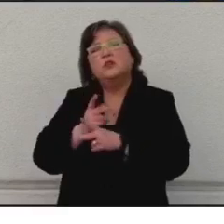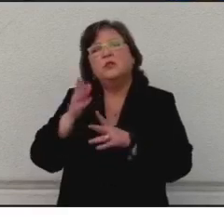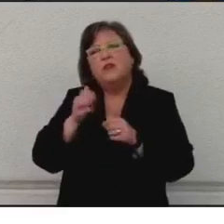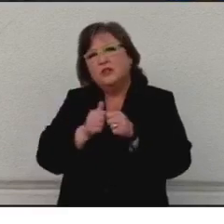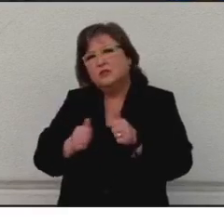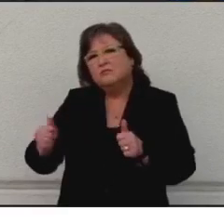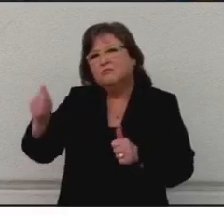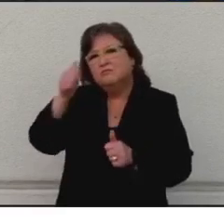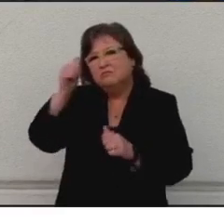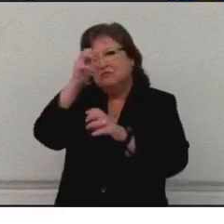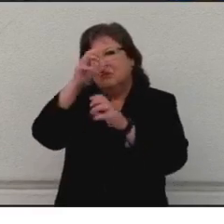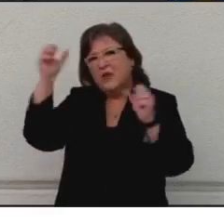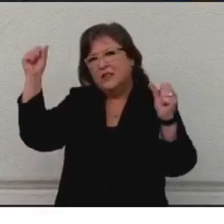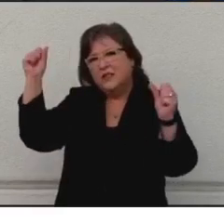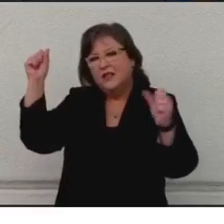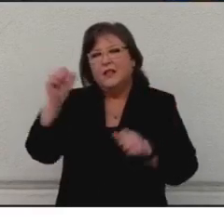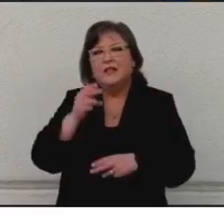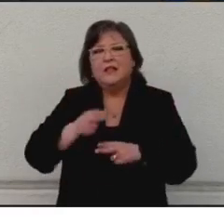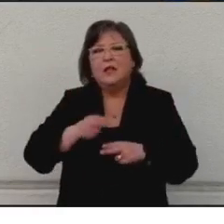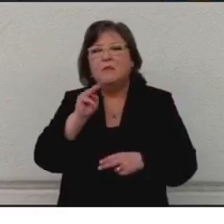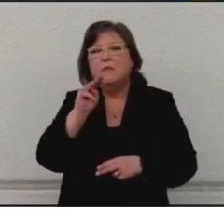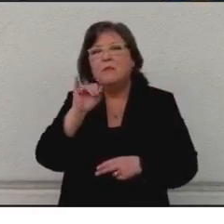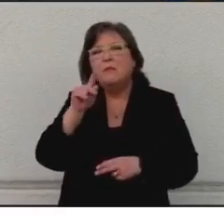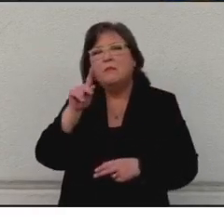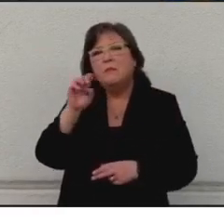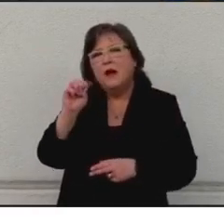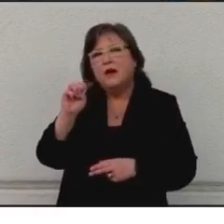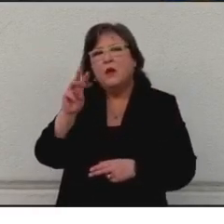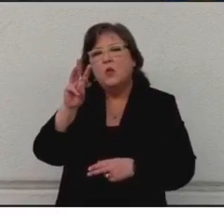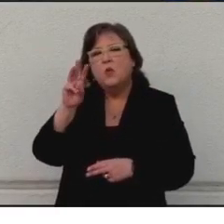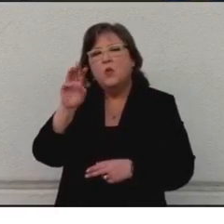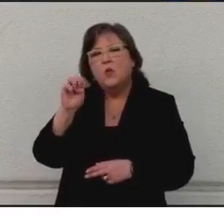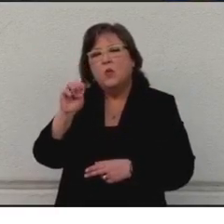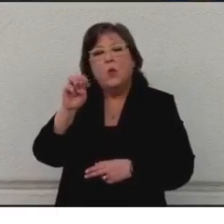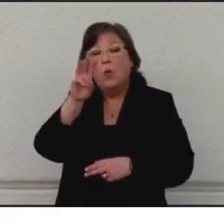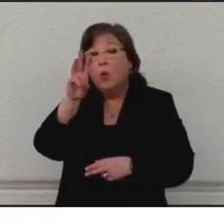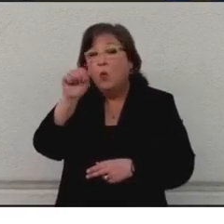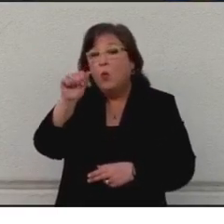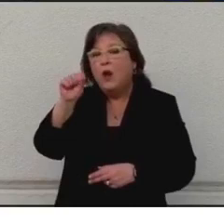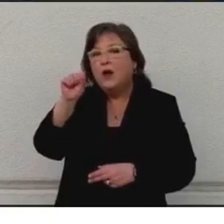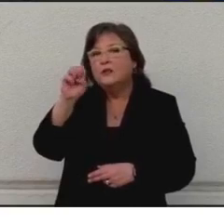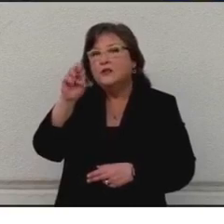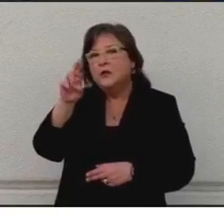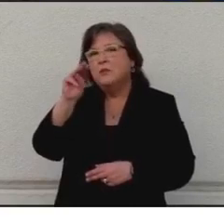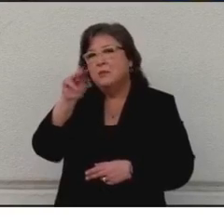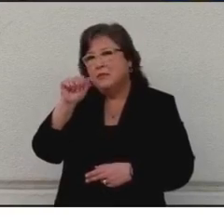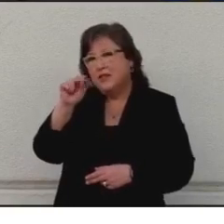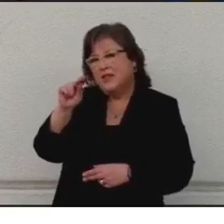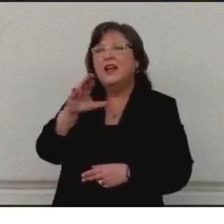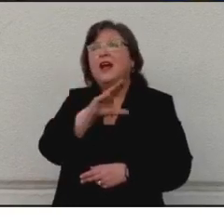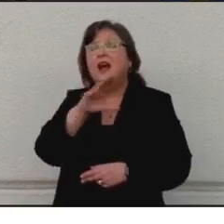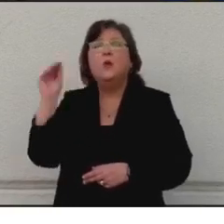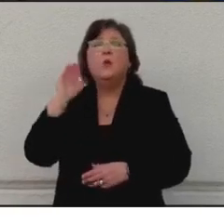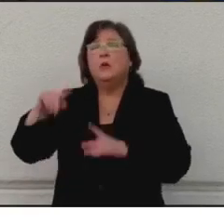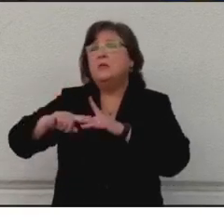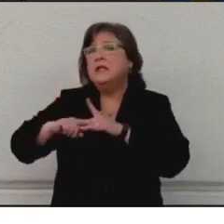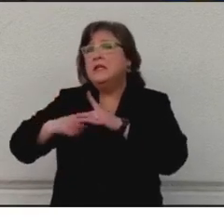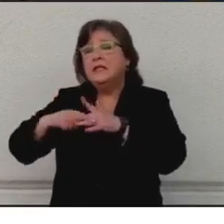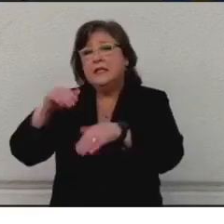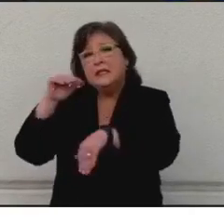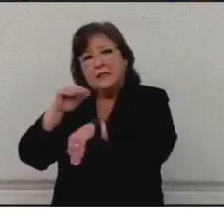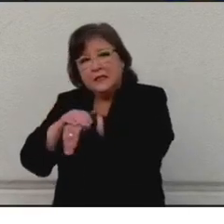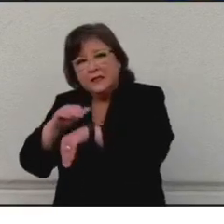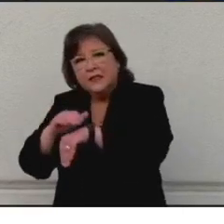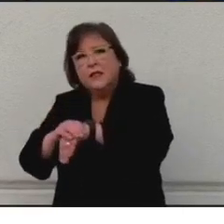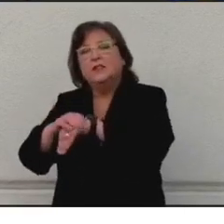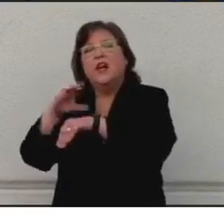Supervisors. We will begin in English and American Sign Language. Then we will have a questions and answers